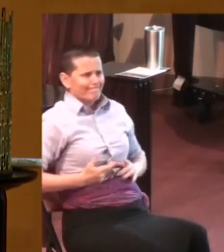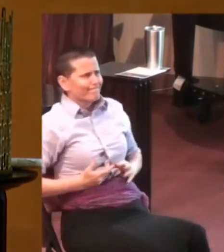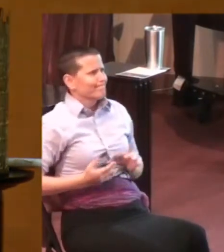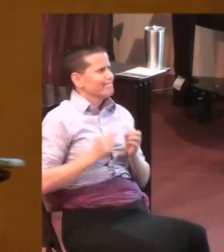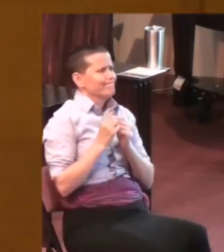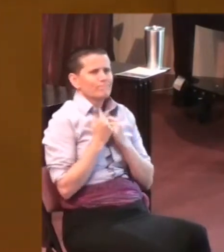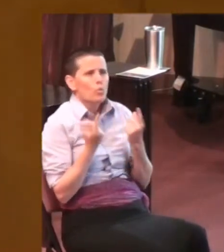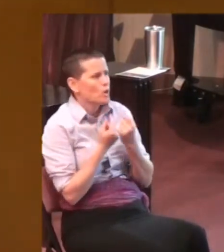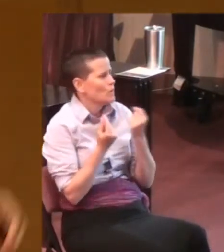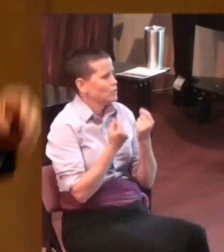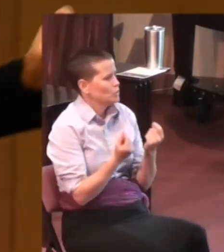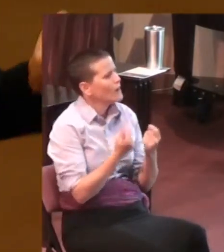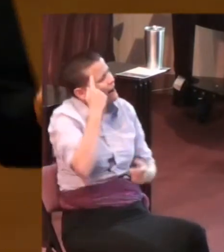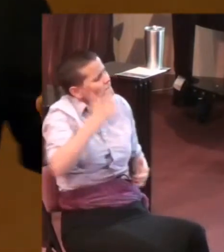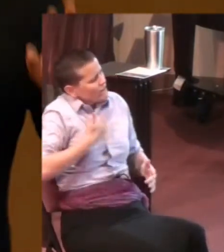But there's